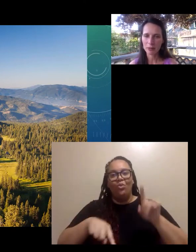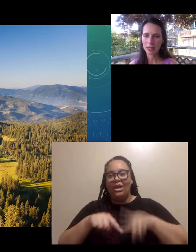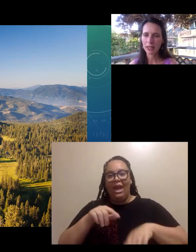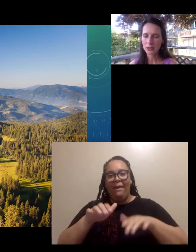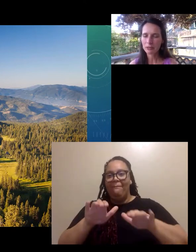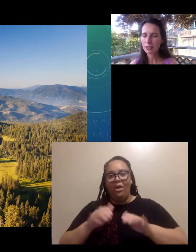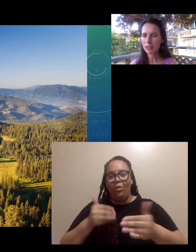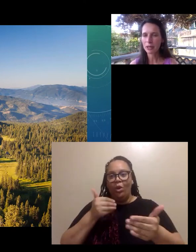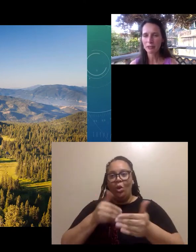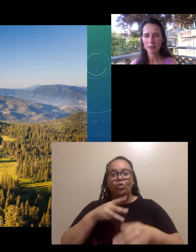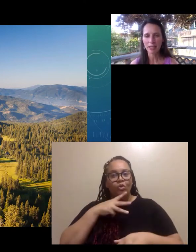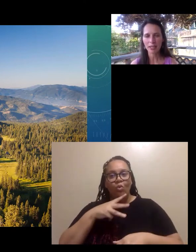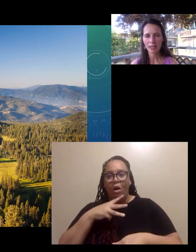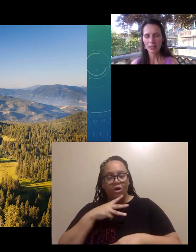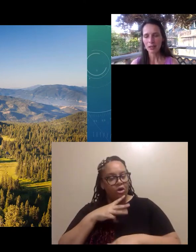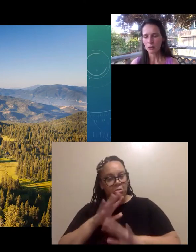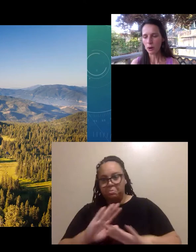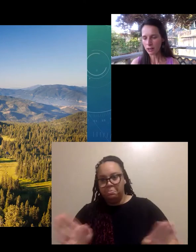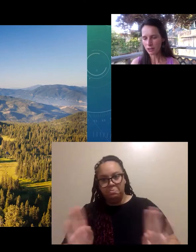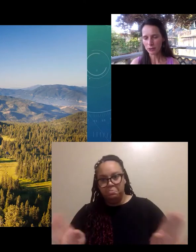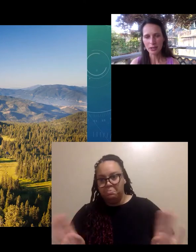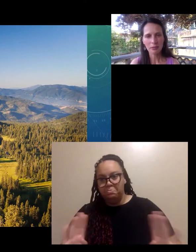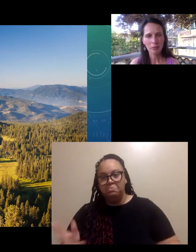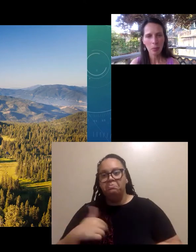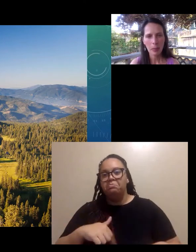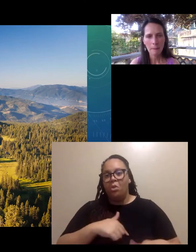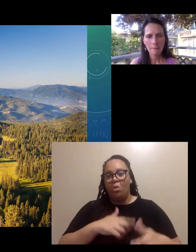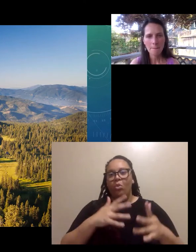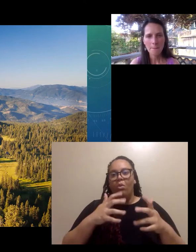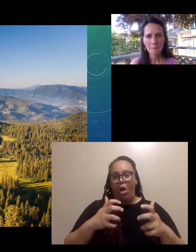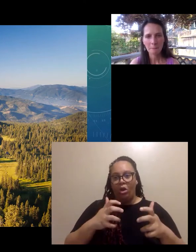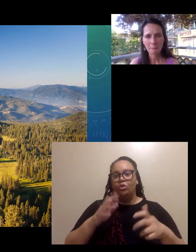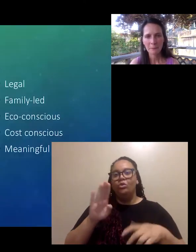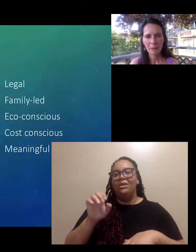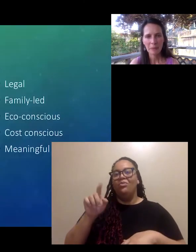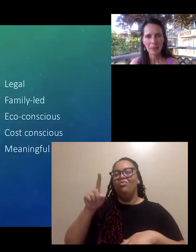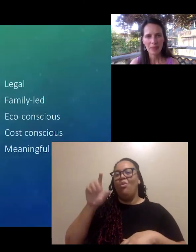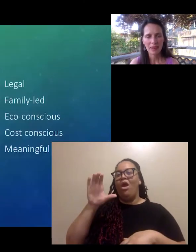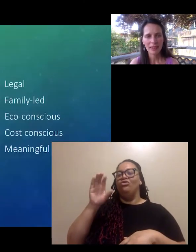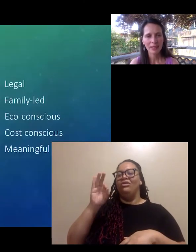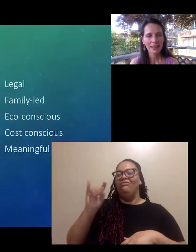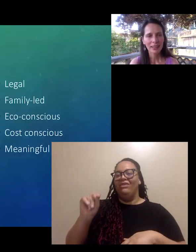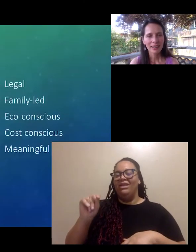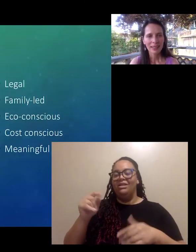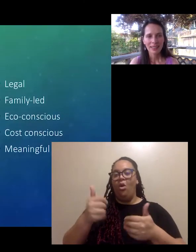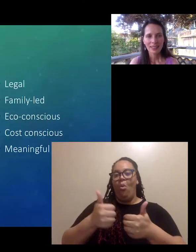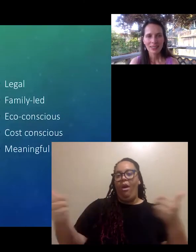course, we have to be a hundred feet away from any water source. Um,